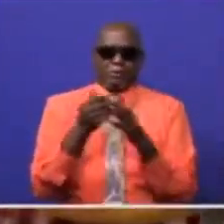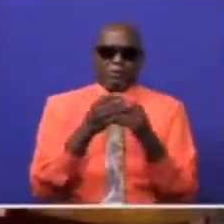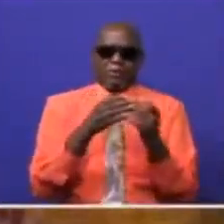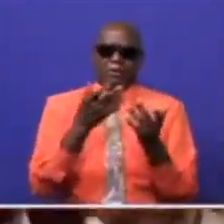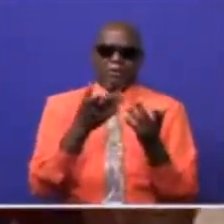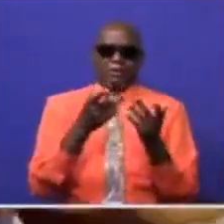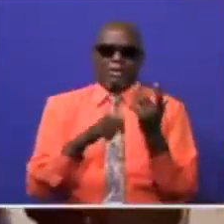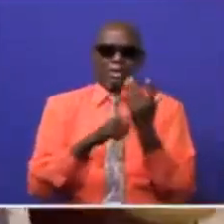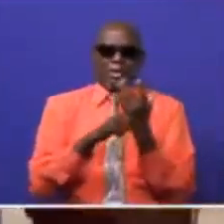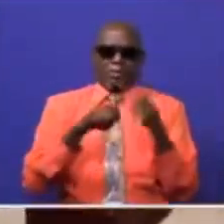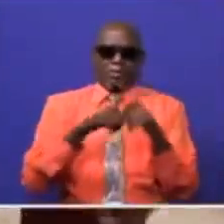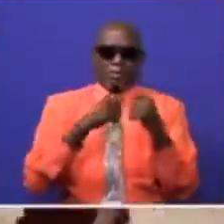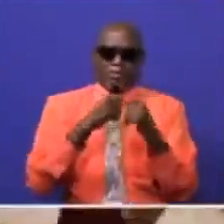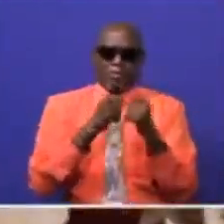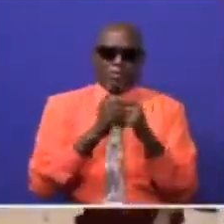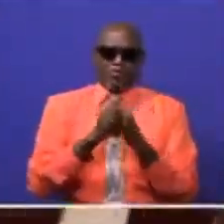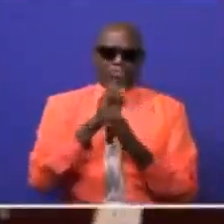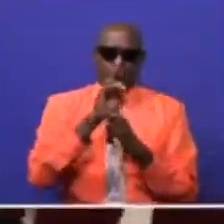party.